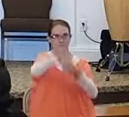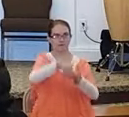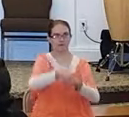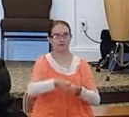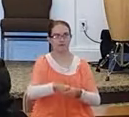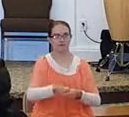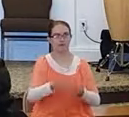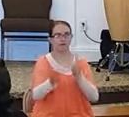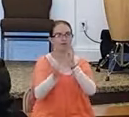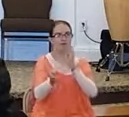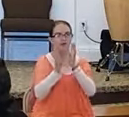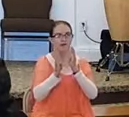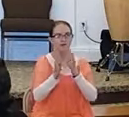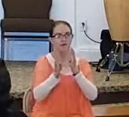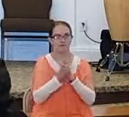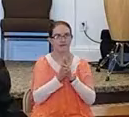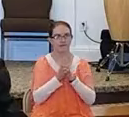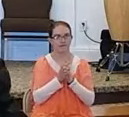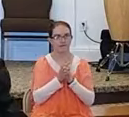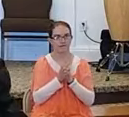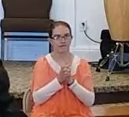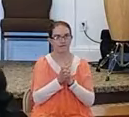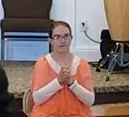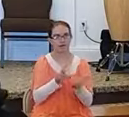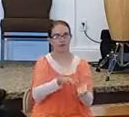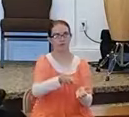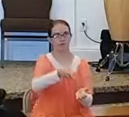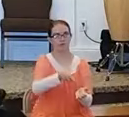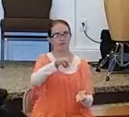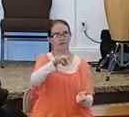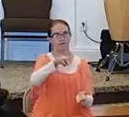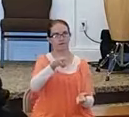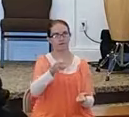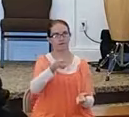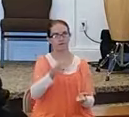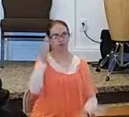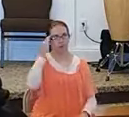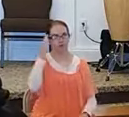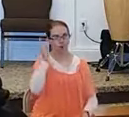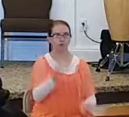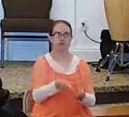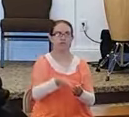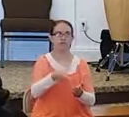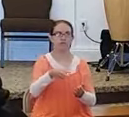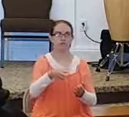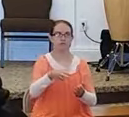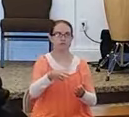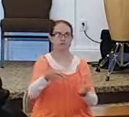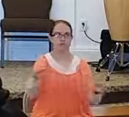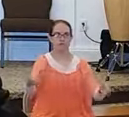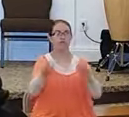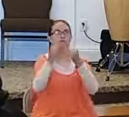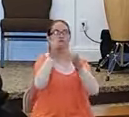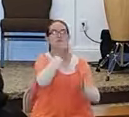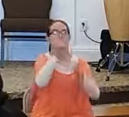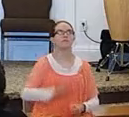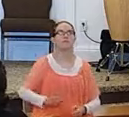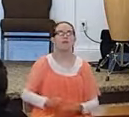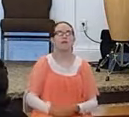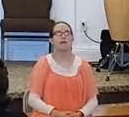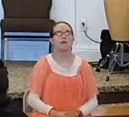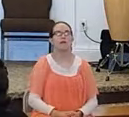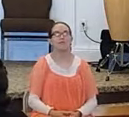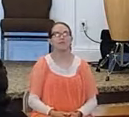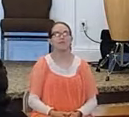so he talked about he going to resurrect him. And they said, well, we know he'll rise in the resurrection, Lord.